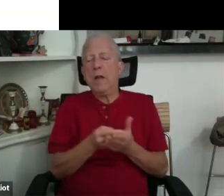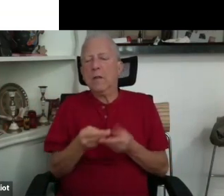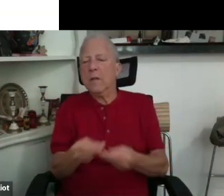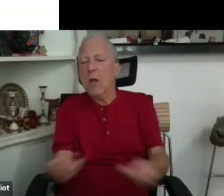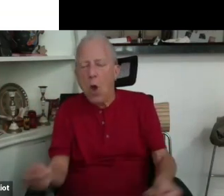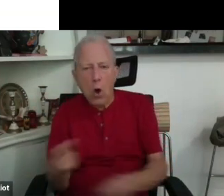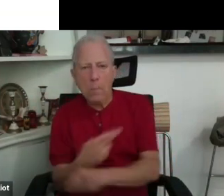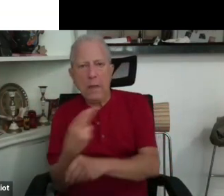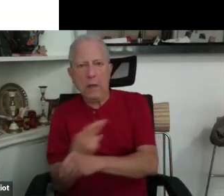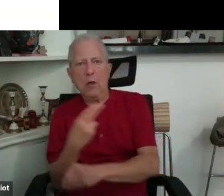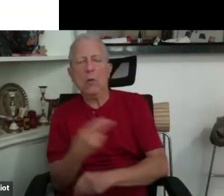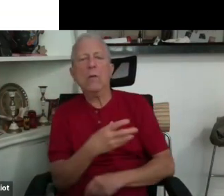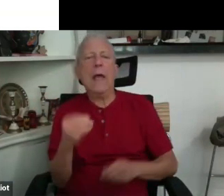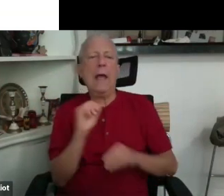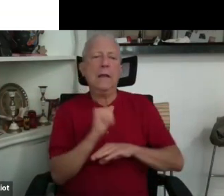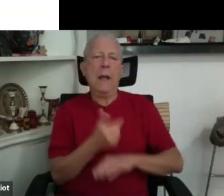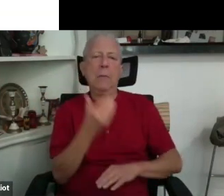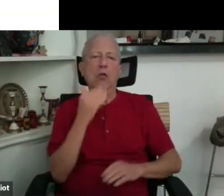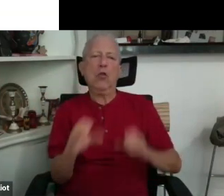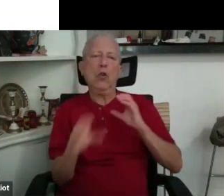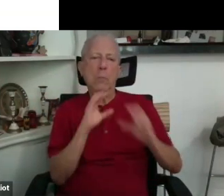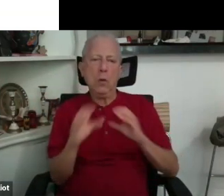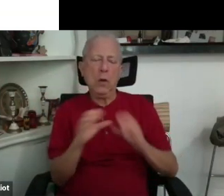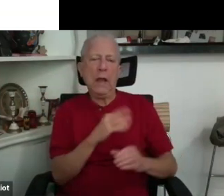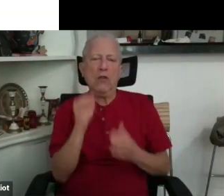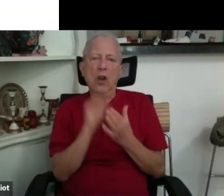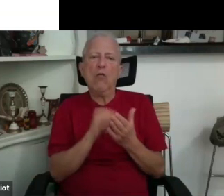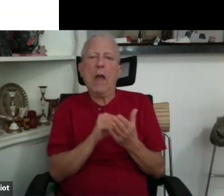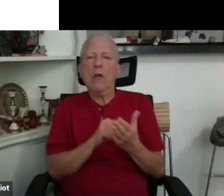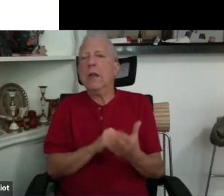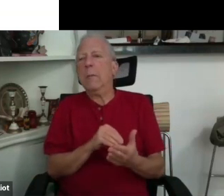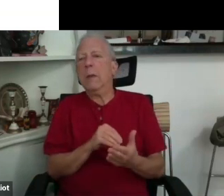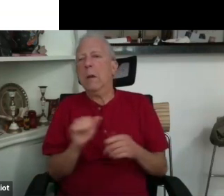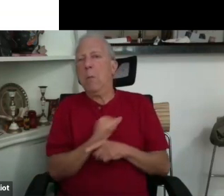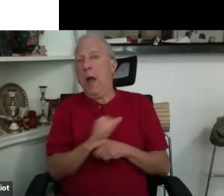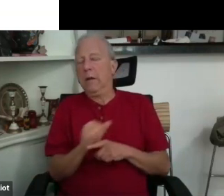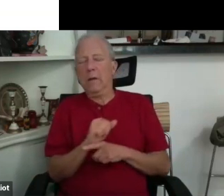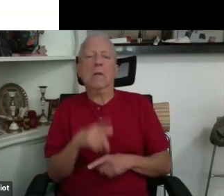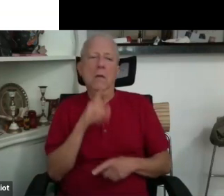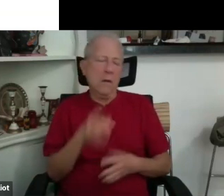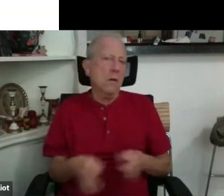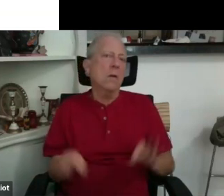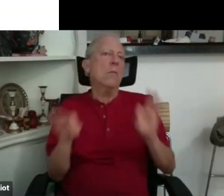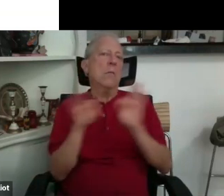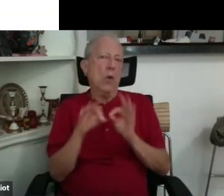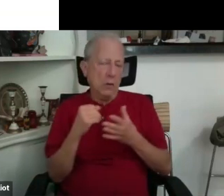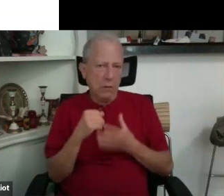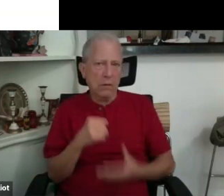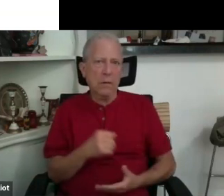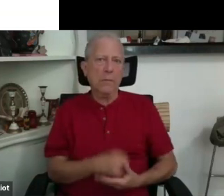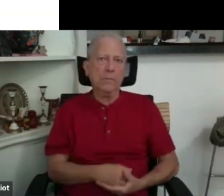and establishing good communication and record keeping practices will go a long way towards this.